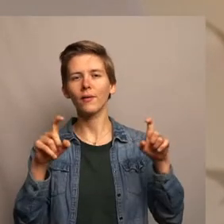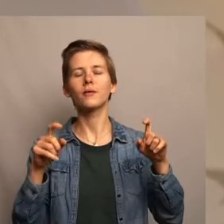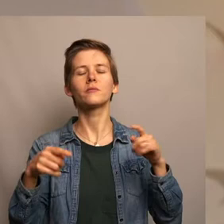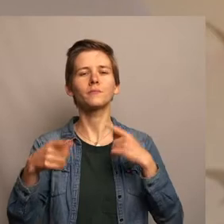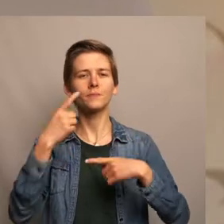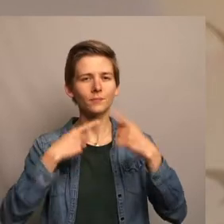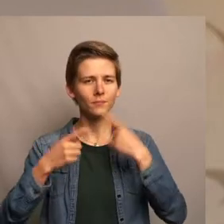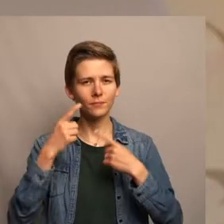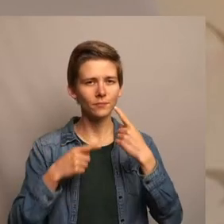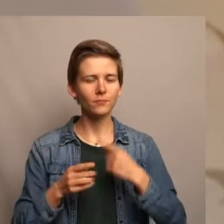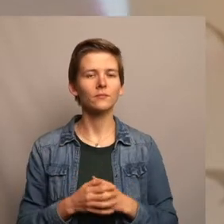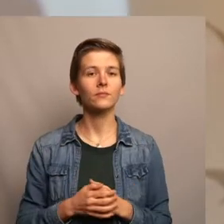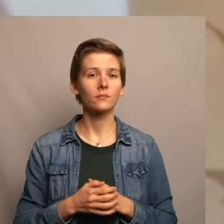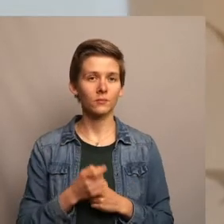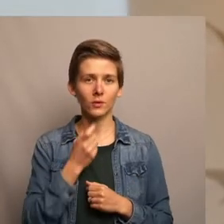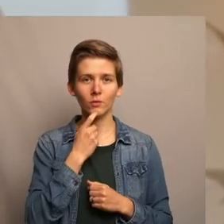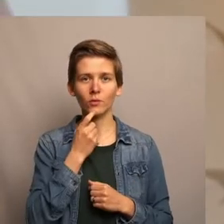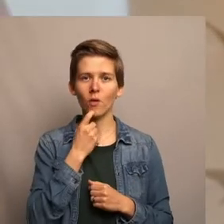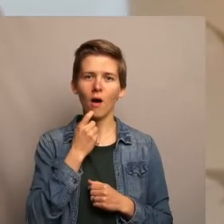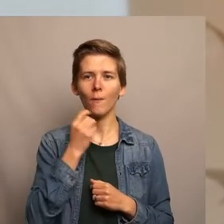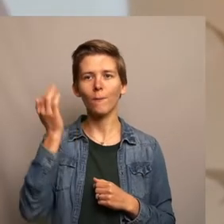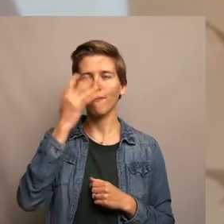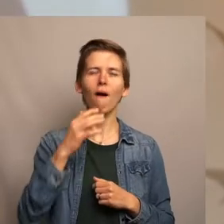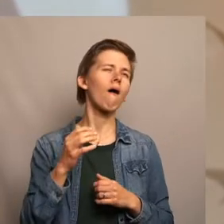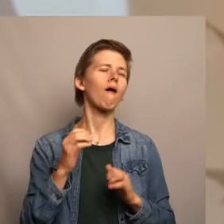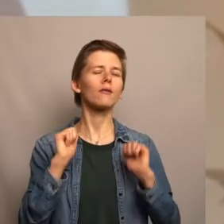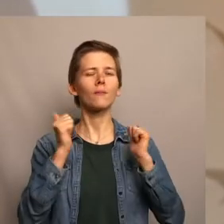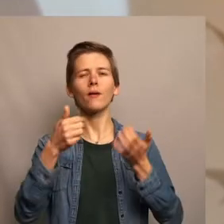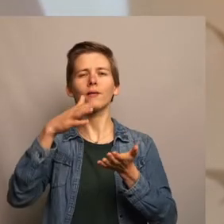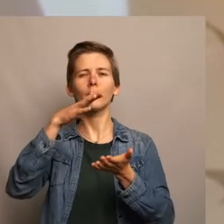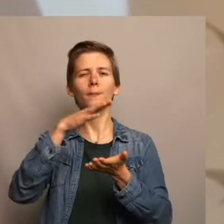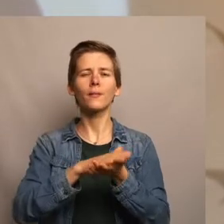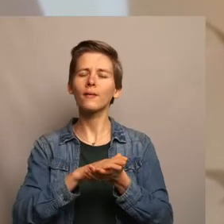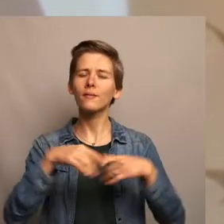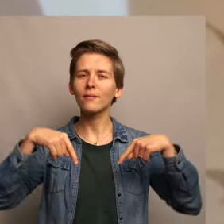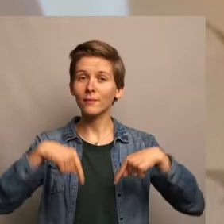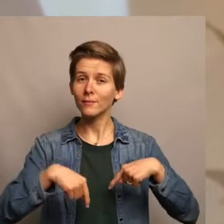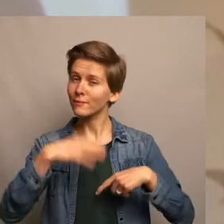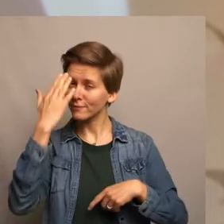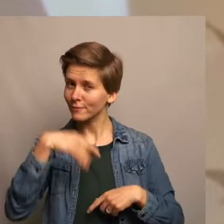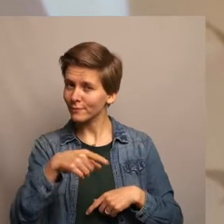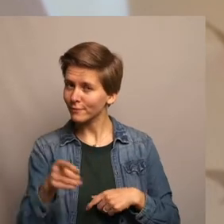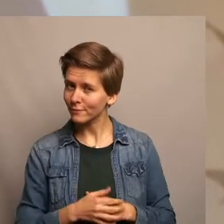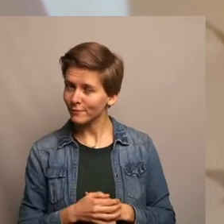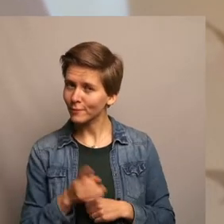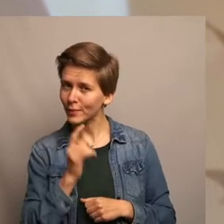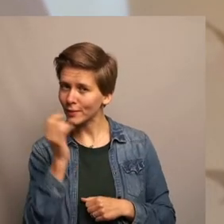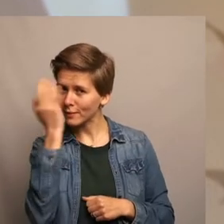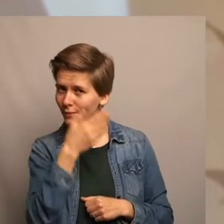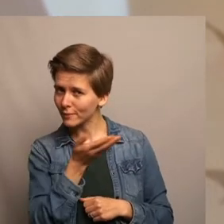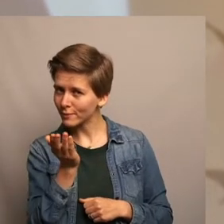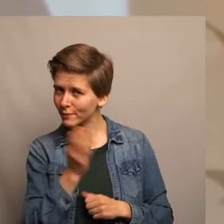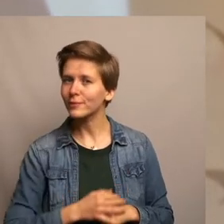There is this Finland is the best place to be discussion. You know that one? Yeah. What do you think